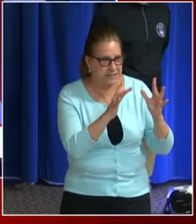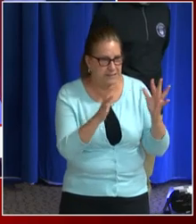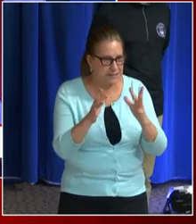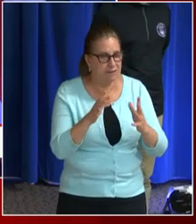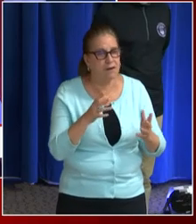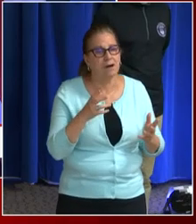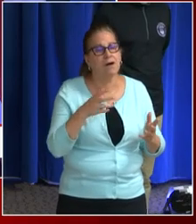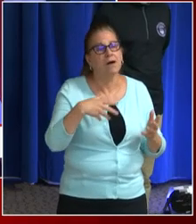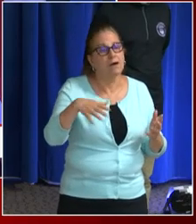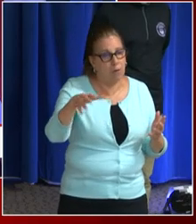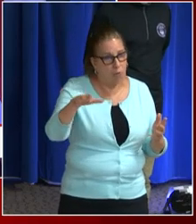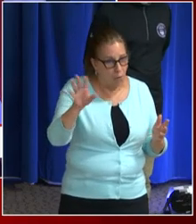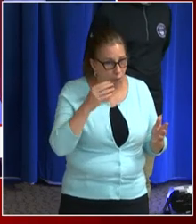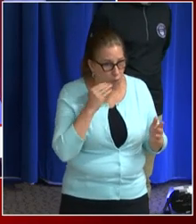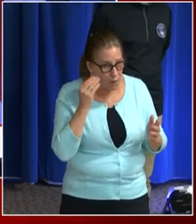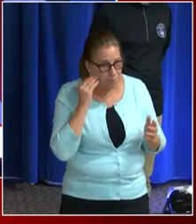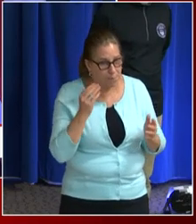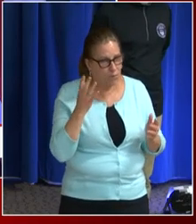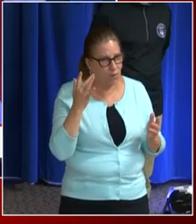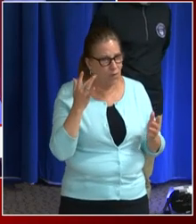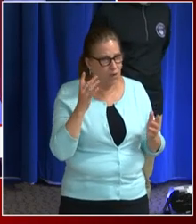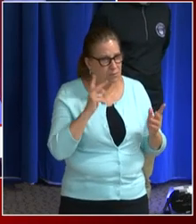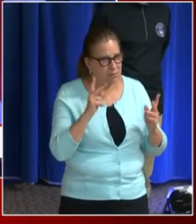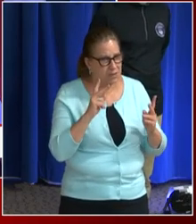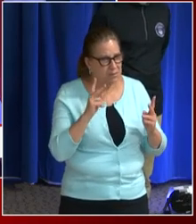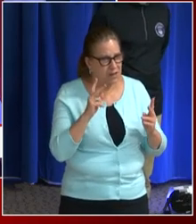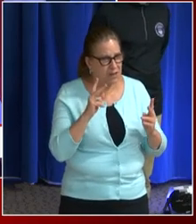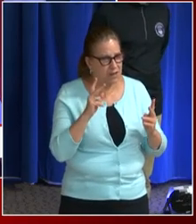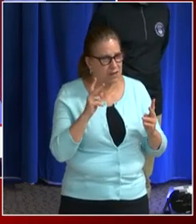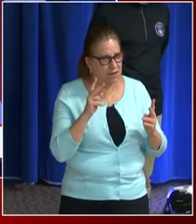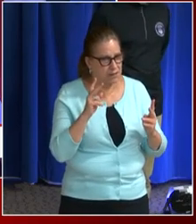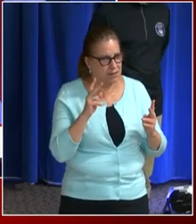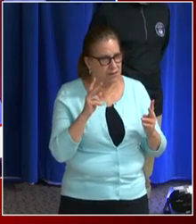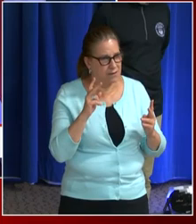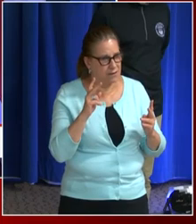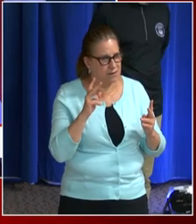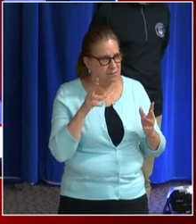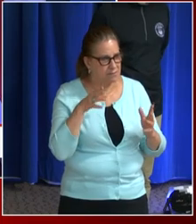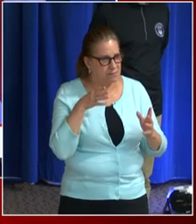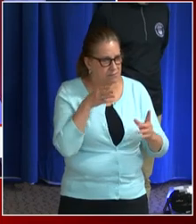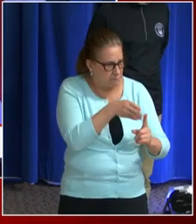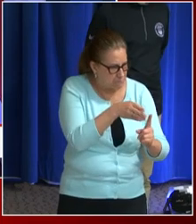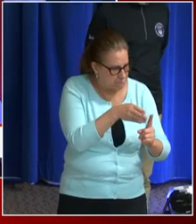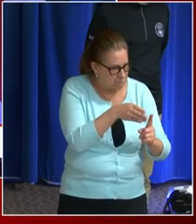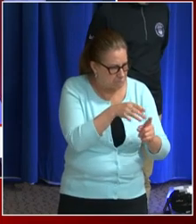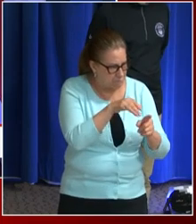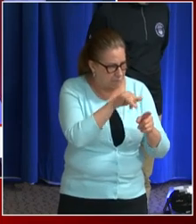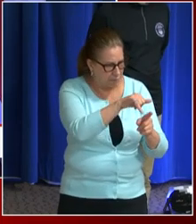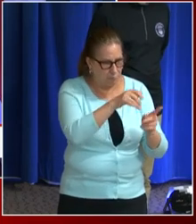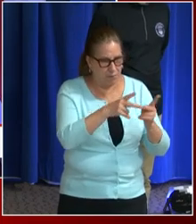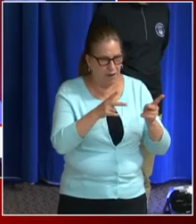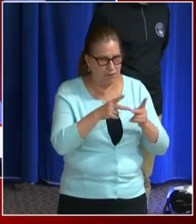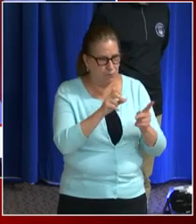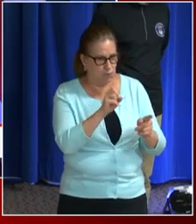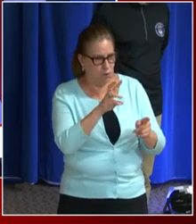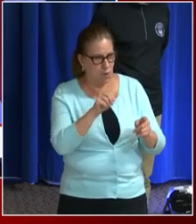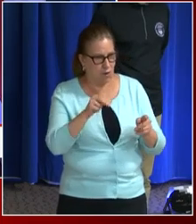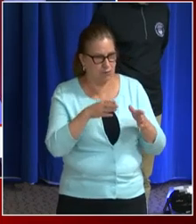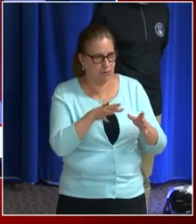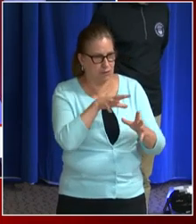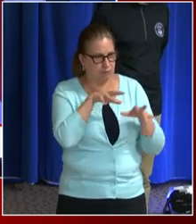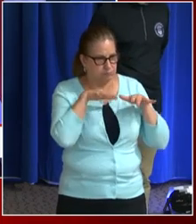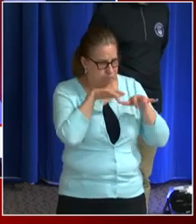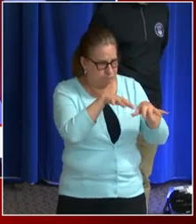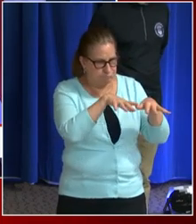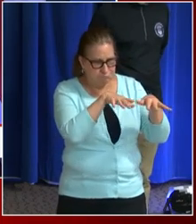kind of locked in that area for that long? So on Swan Street, I think I tried to describe this when I began. We